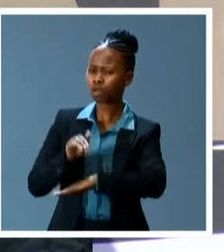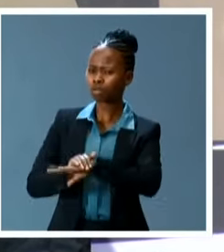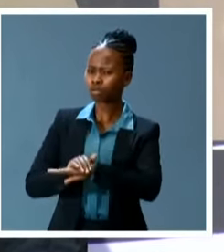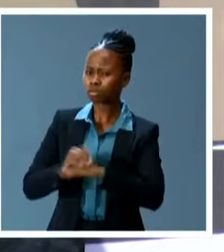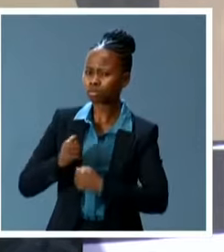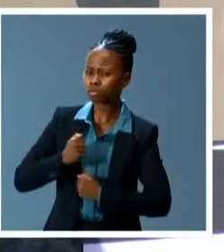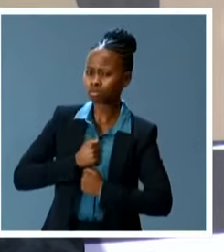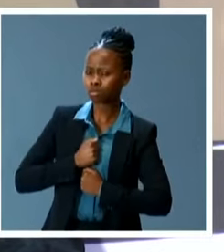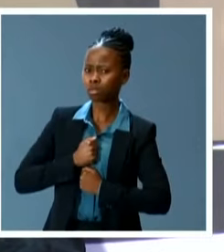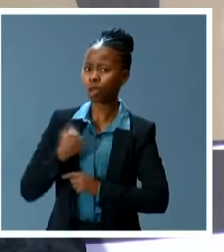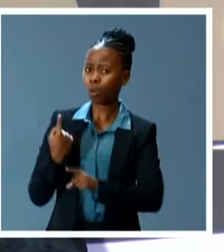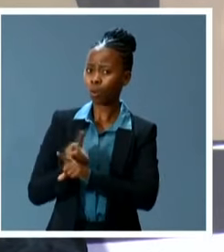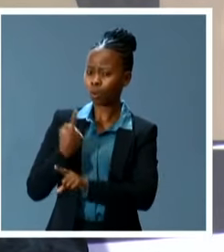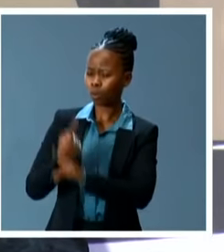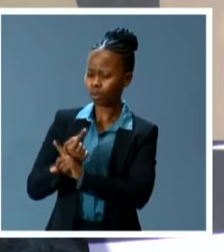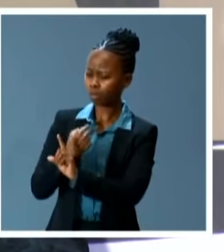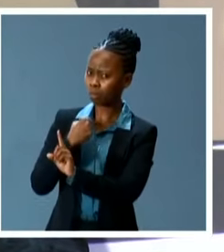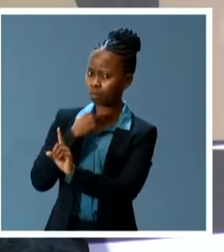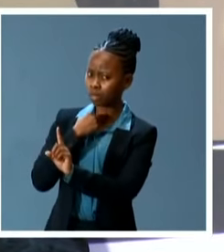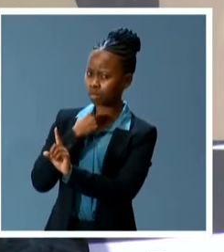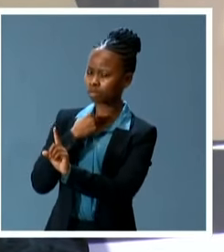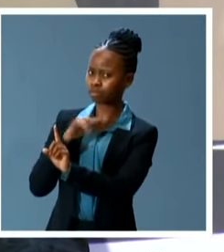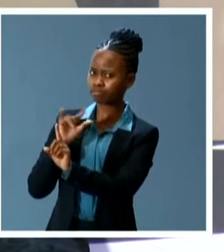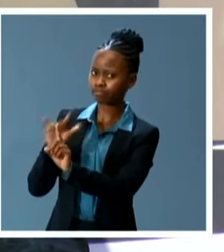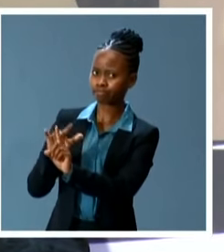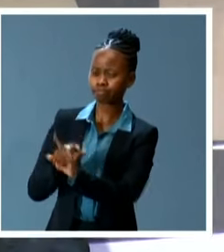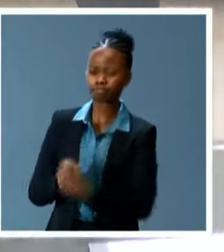will always miss her.